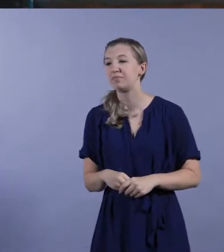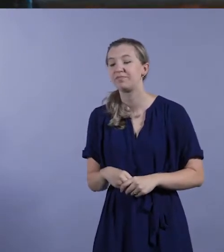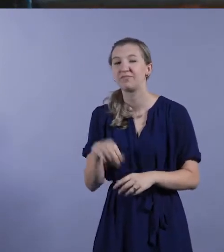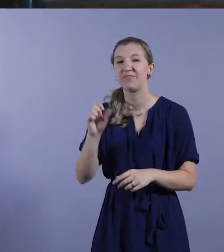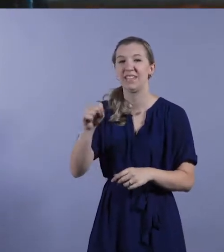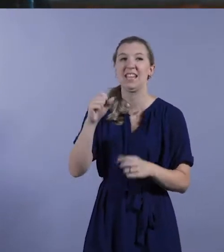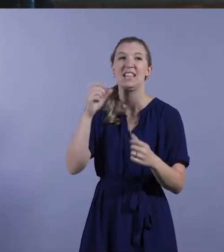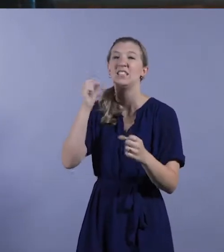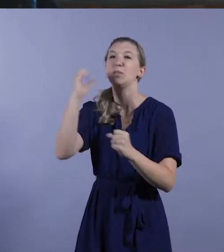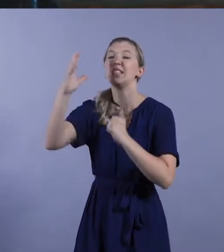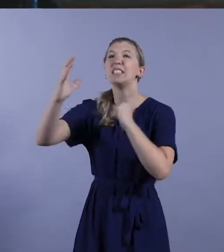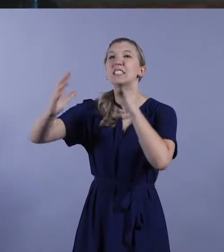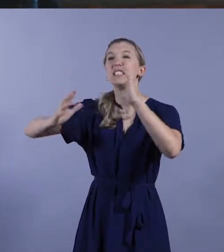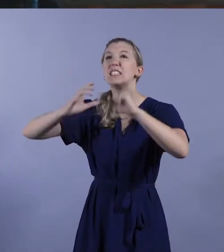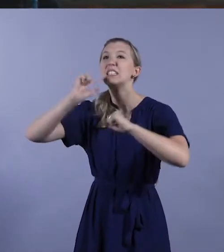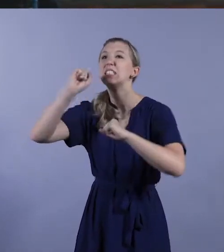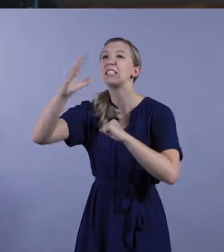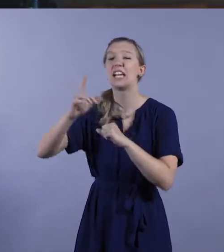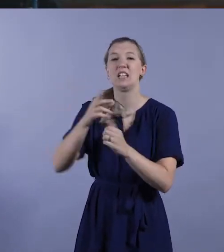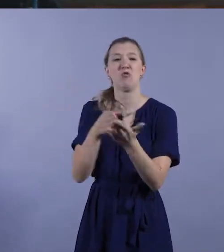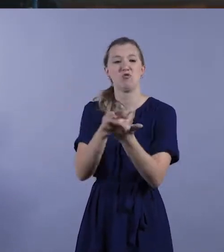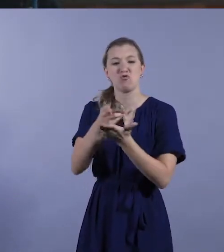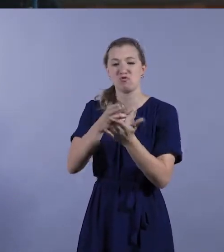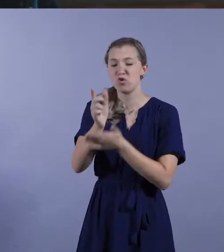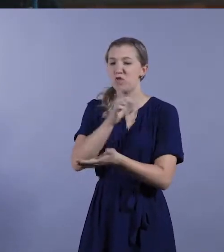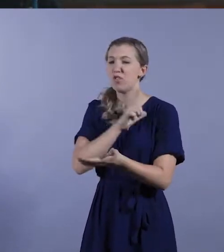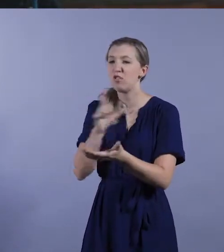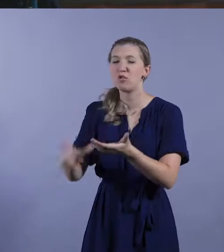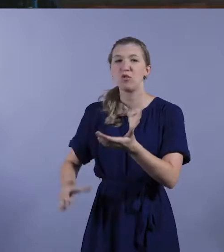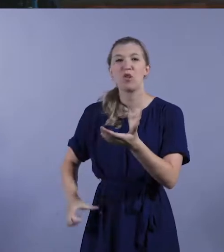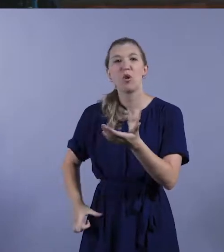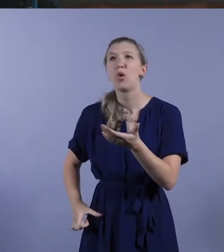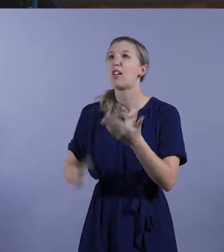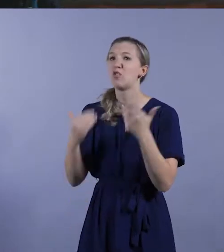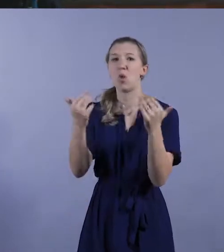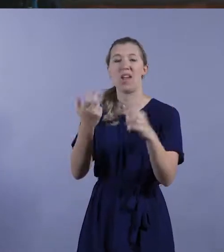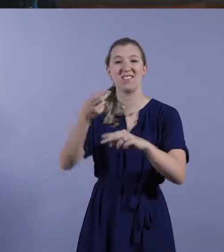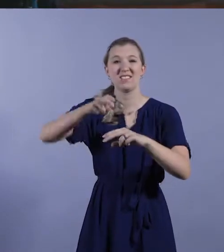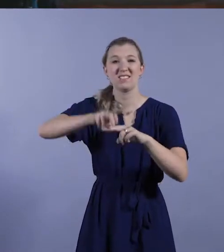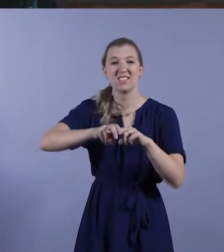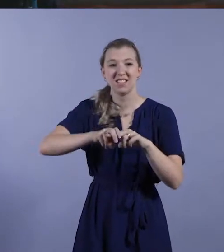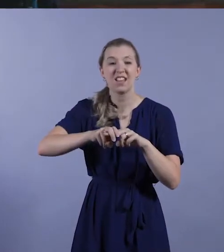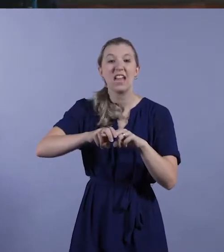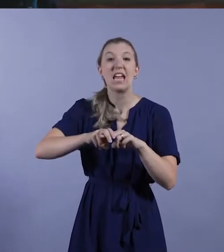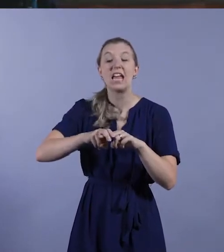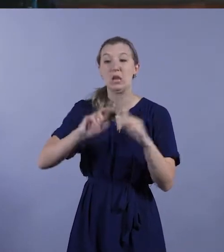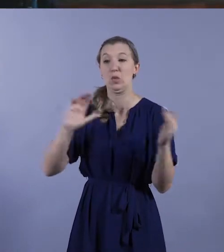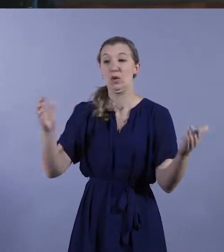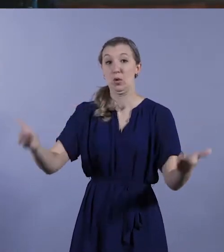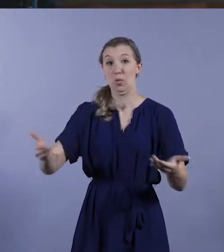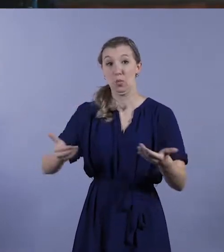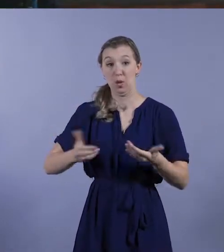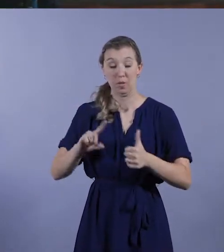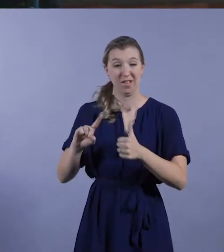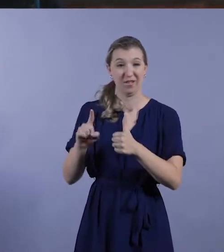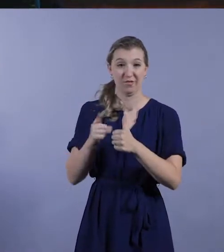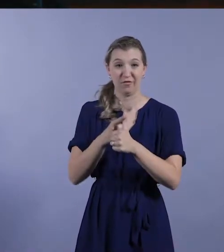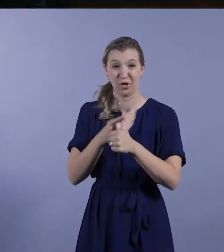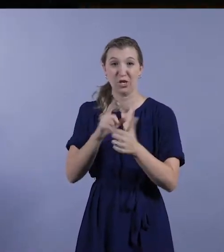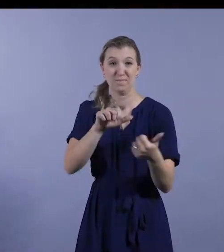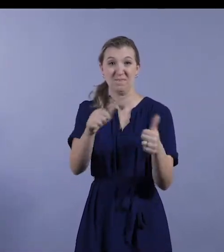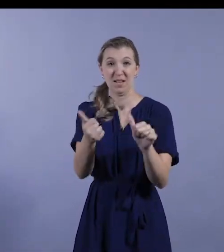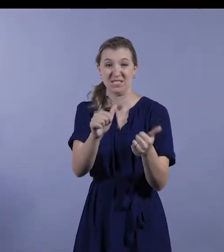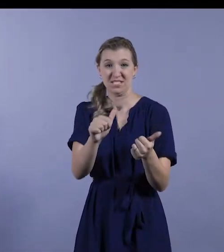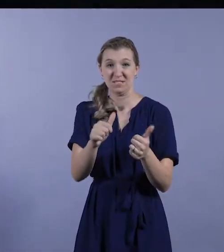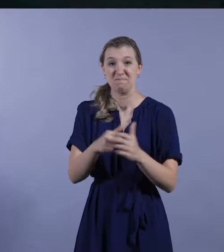We sing this out. This is the truth of the Lord. Why don't you guys have a seat, and we're gonna welcome our first round of